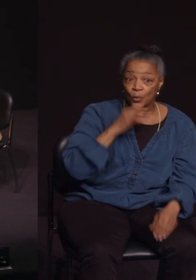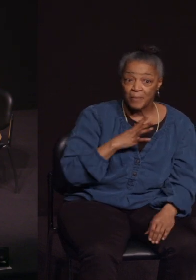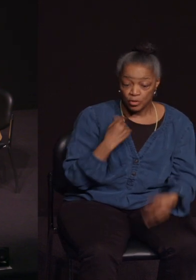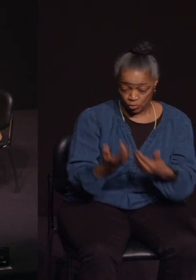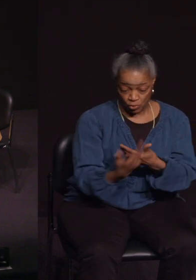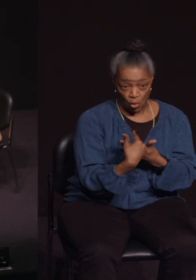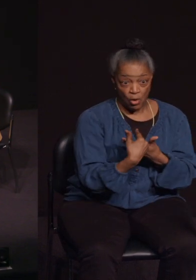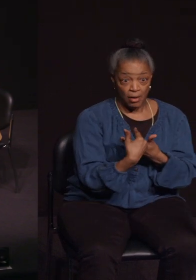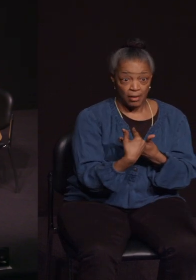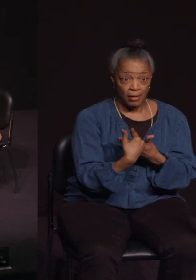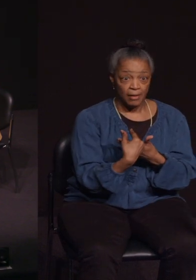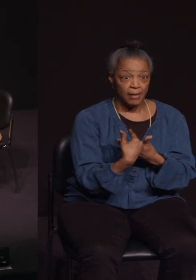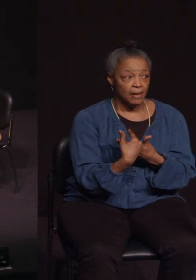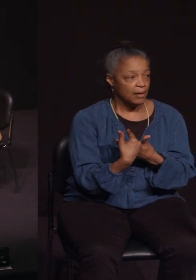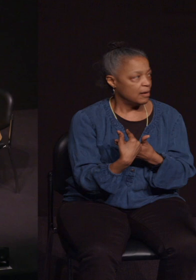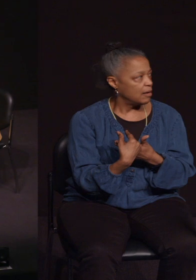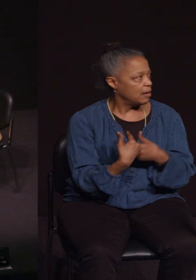And